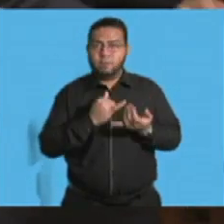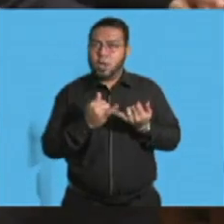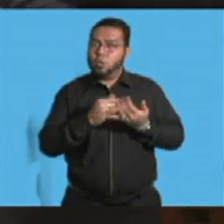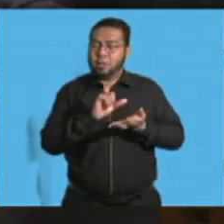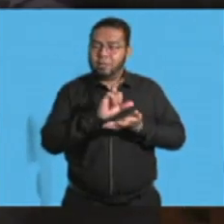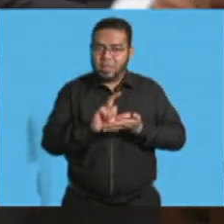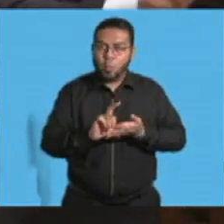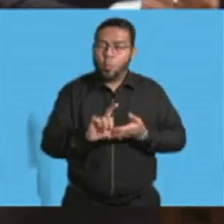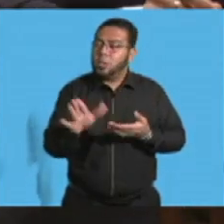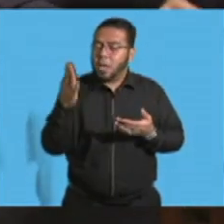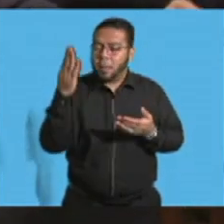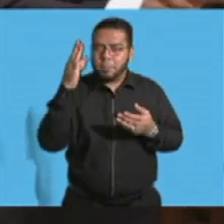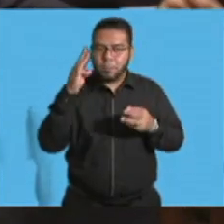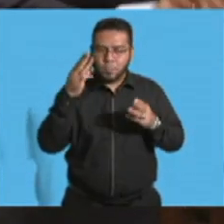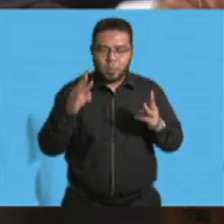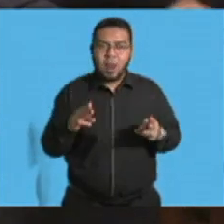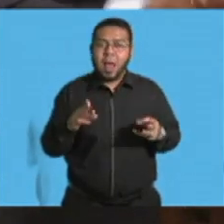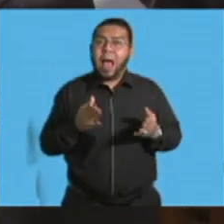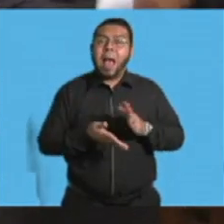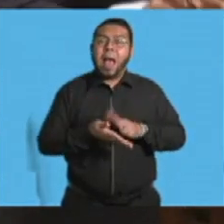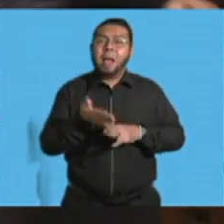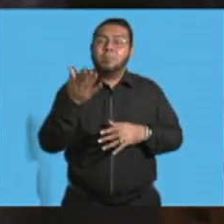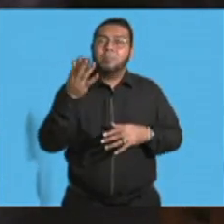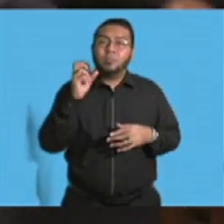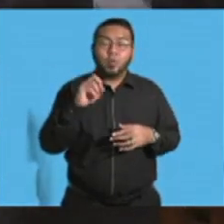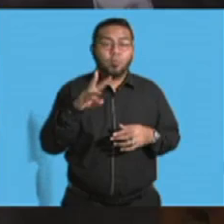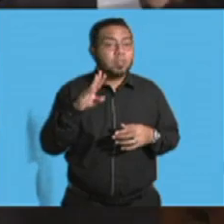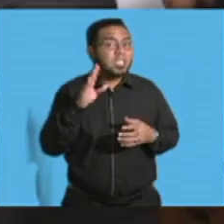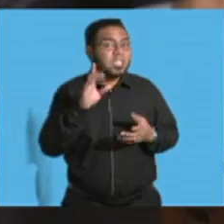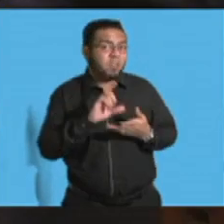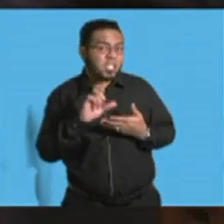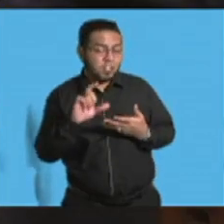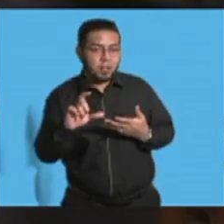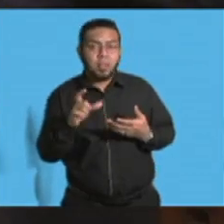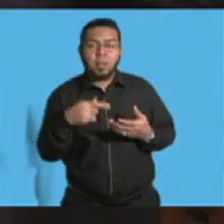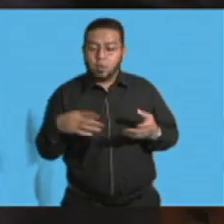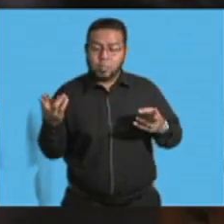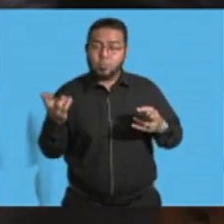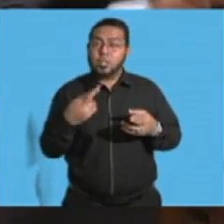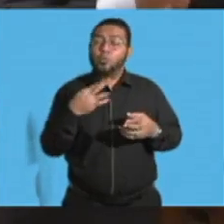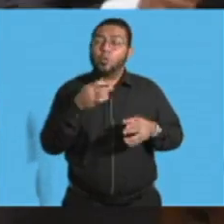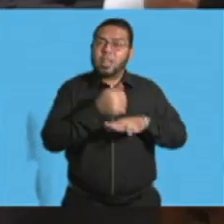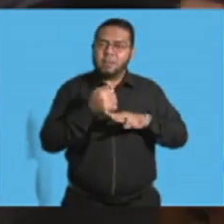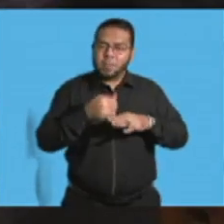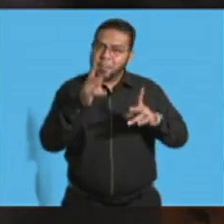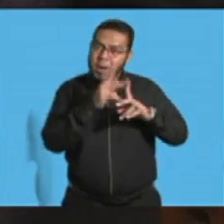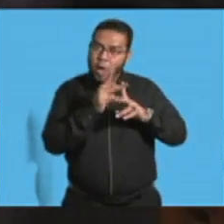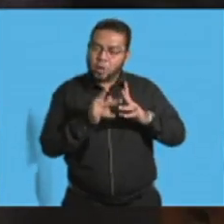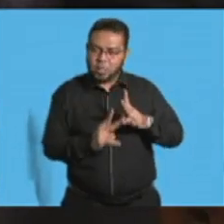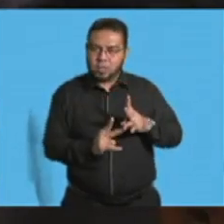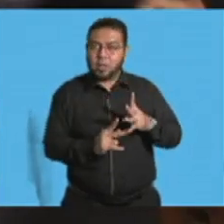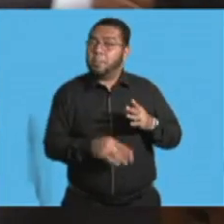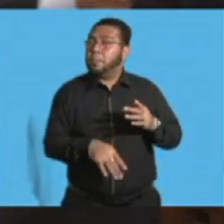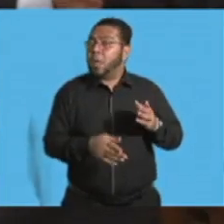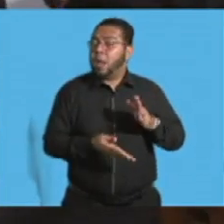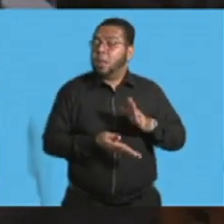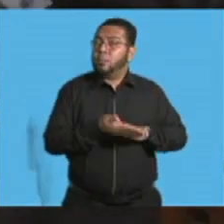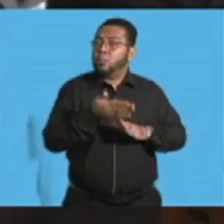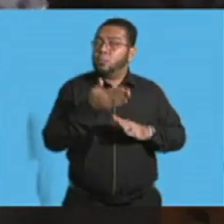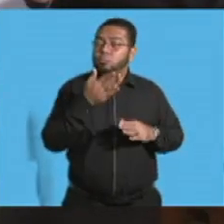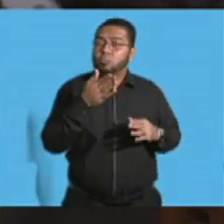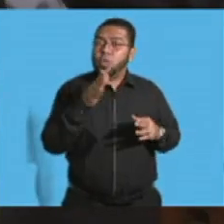want a modern, high-performing civil service that is responsive to government priorities, Madam Speaker. At the top of the list of priorities is providing